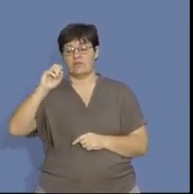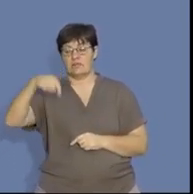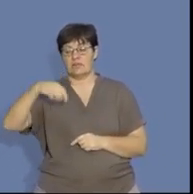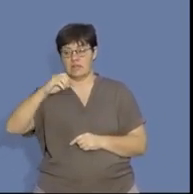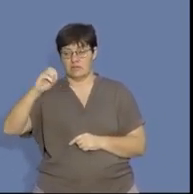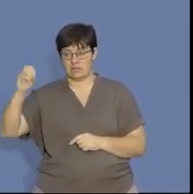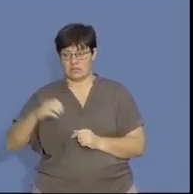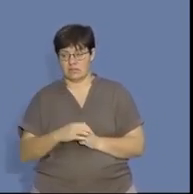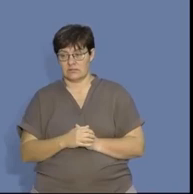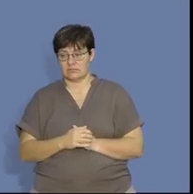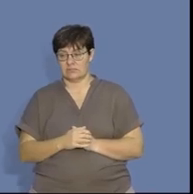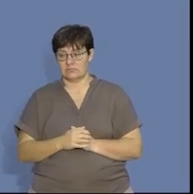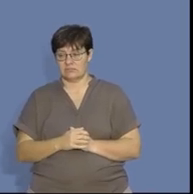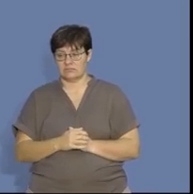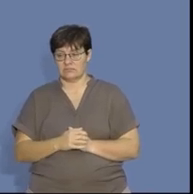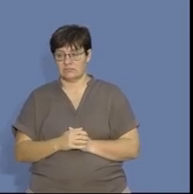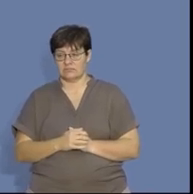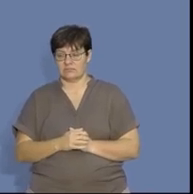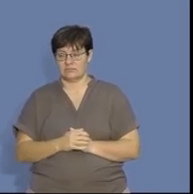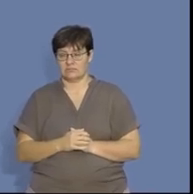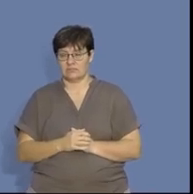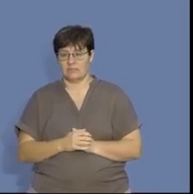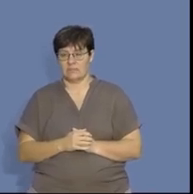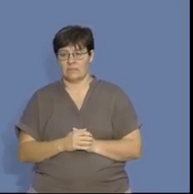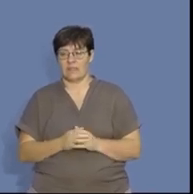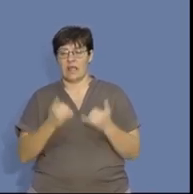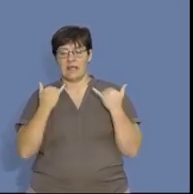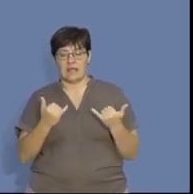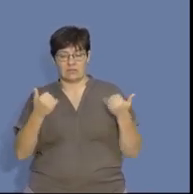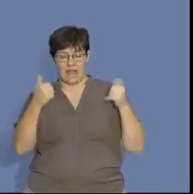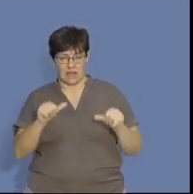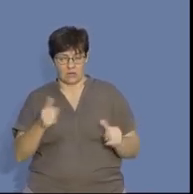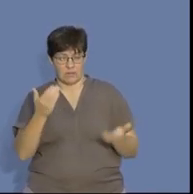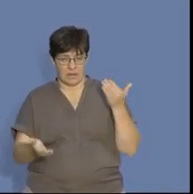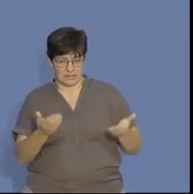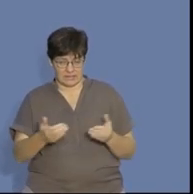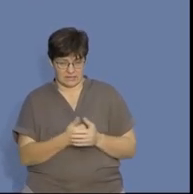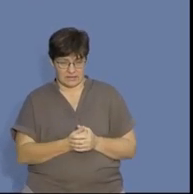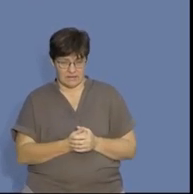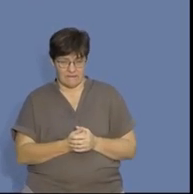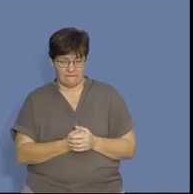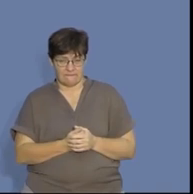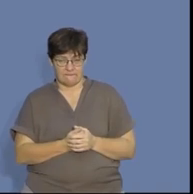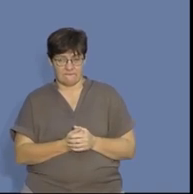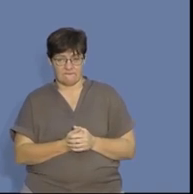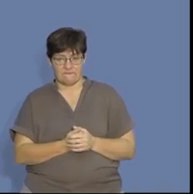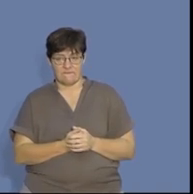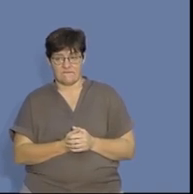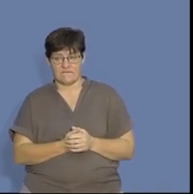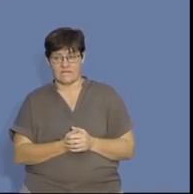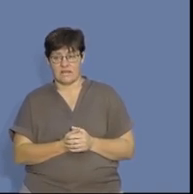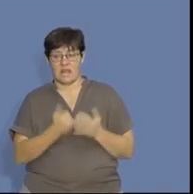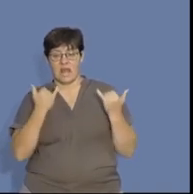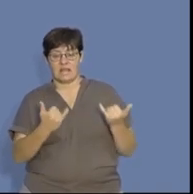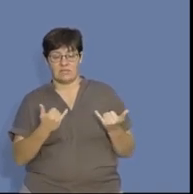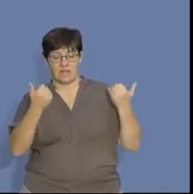1,300,000. Okay, right, then I need his current account balance. So looking at the